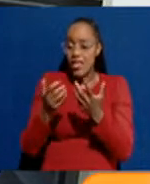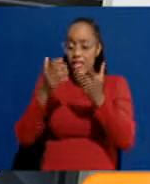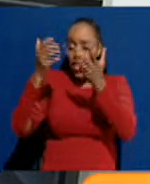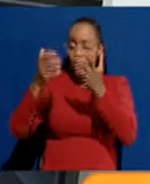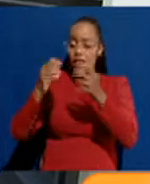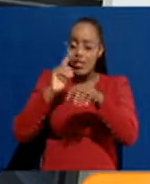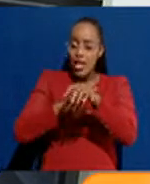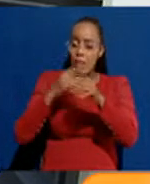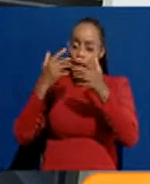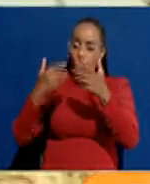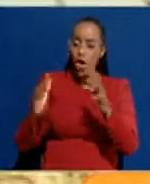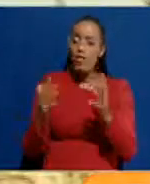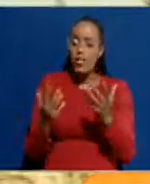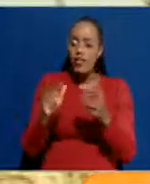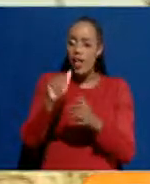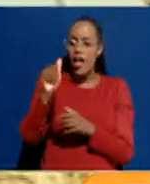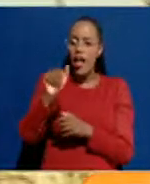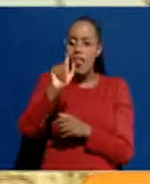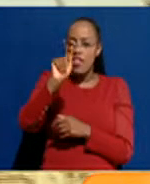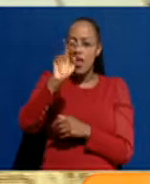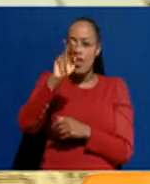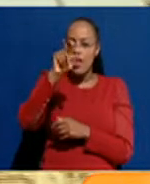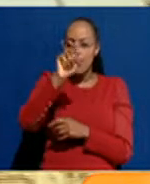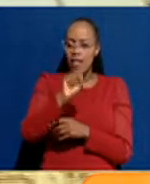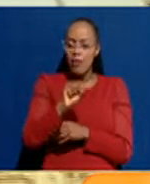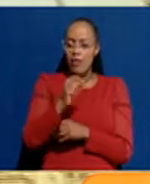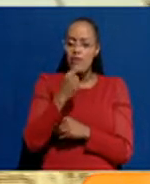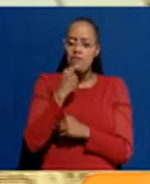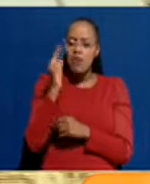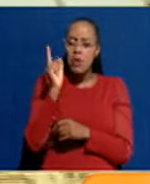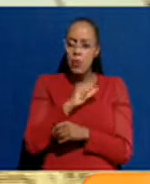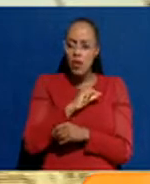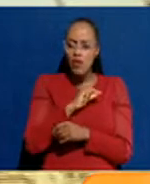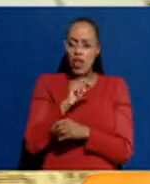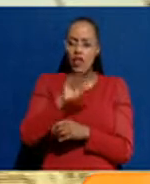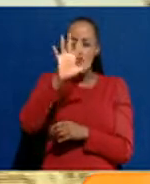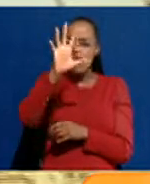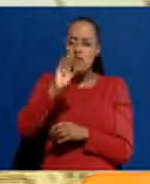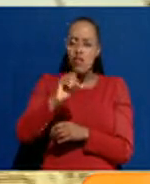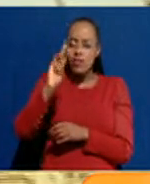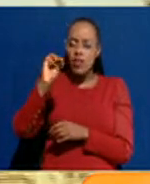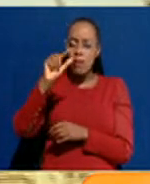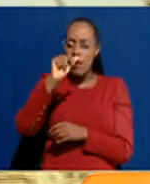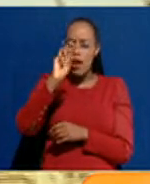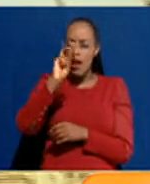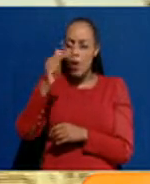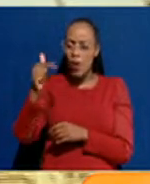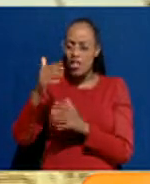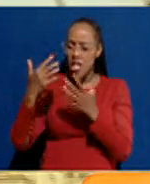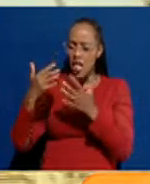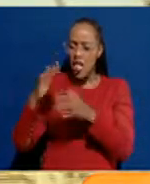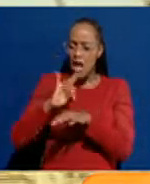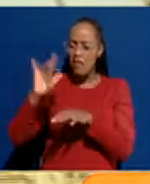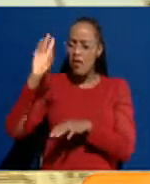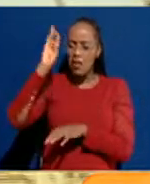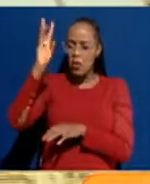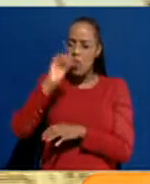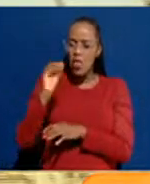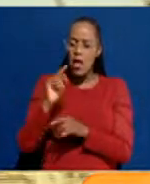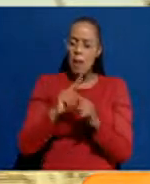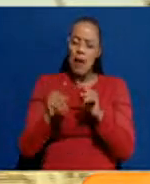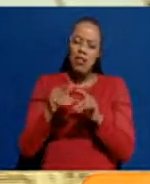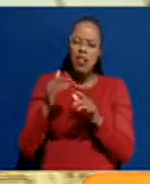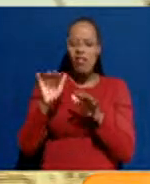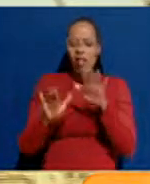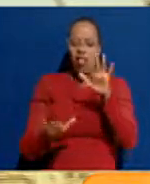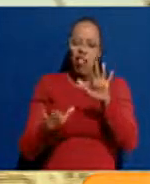lose the other trips, I did mention about spinning reserves. If you lose 50 megawatts, it's not going to affect anybody. You may just see a slight dimming,